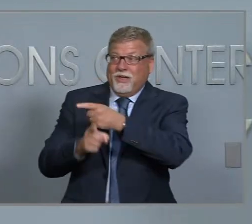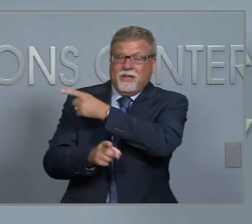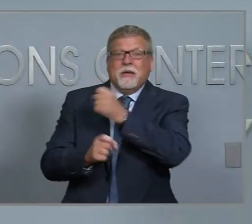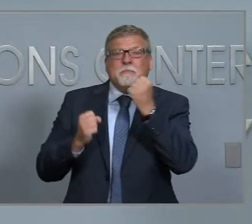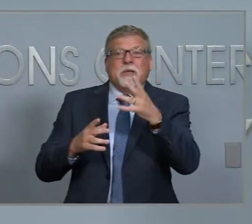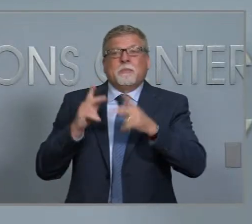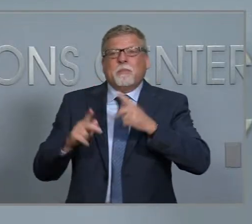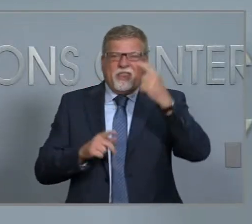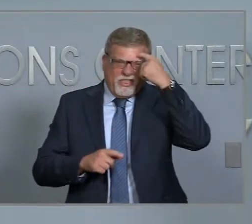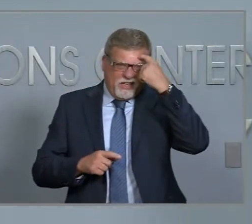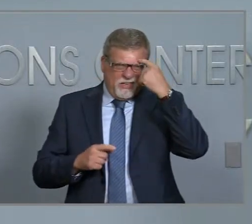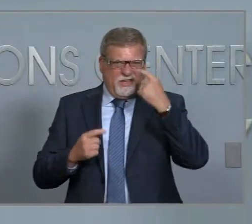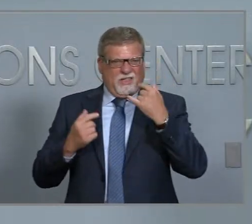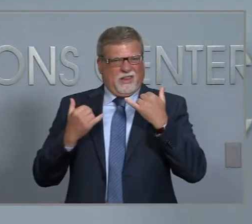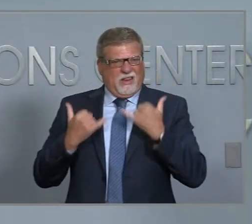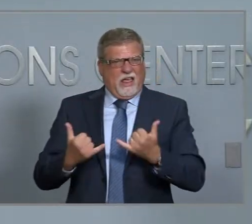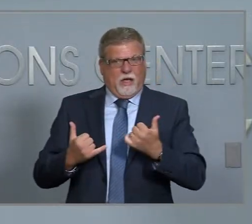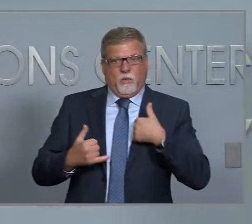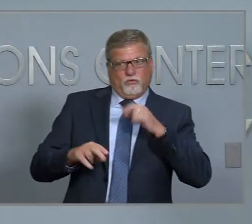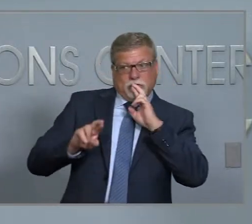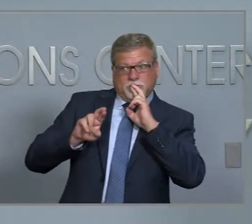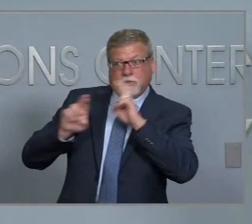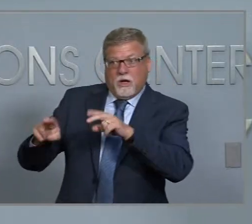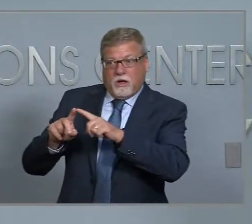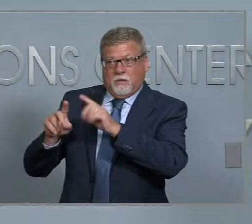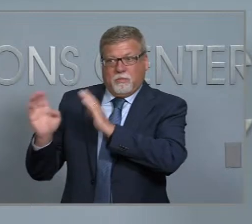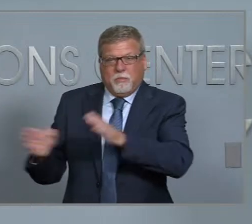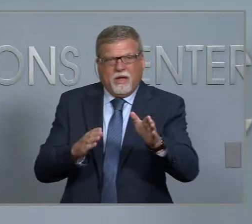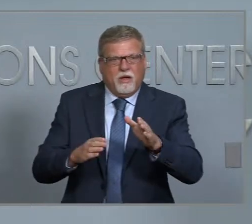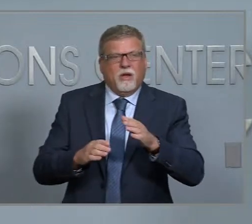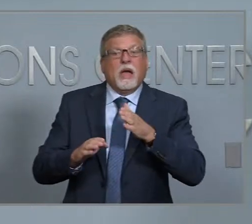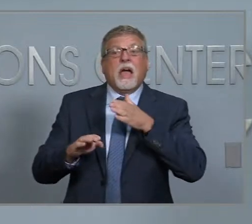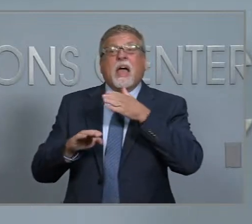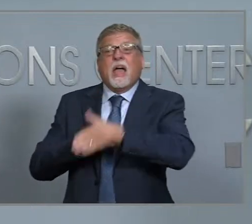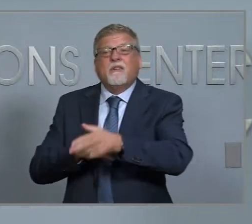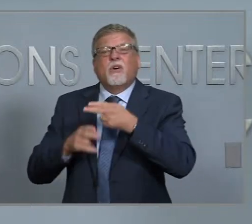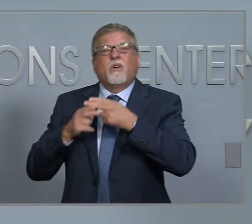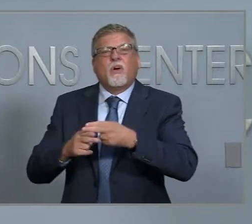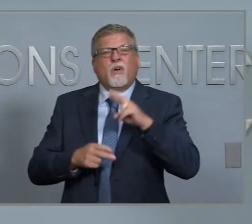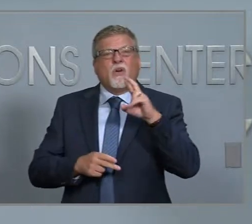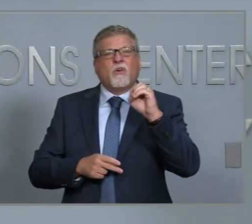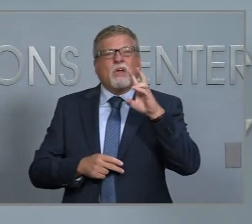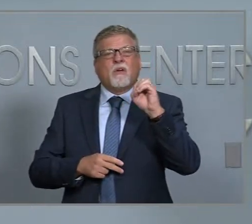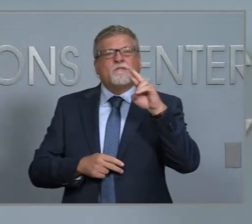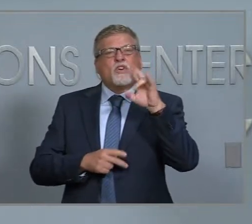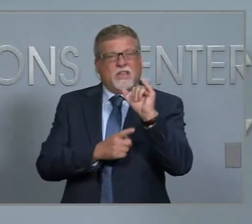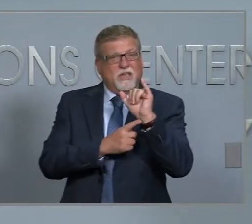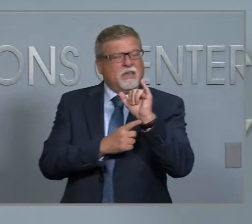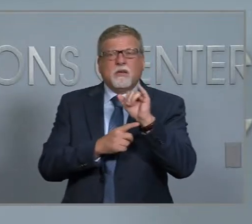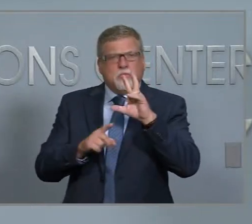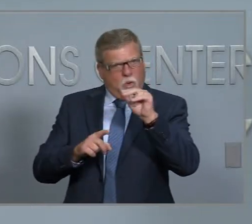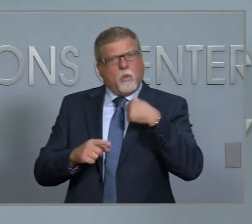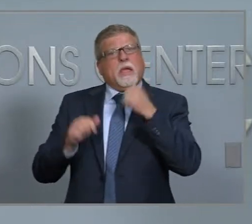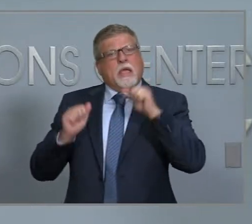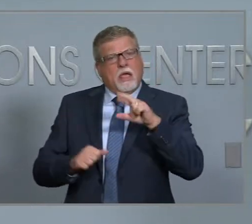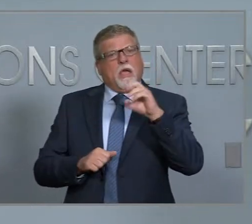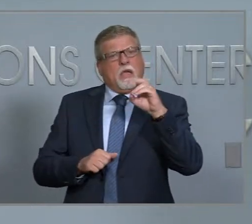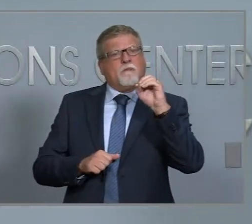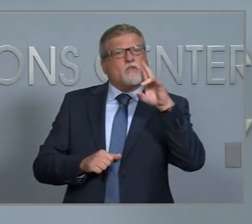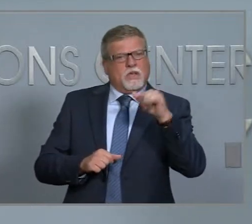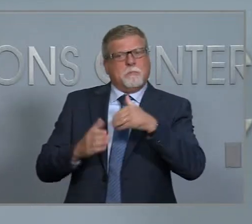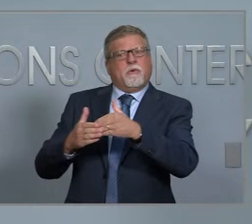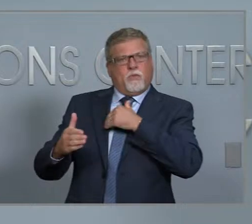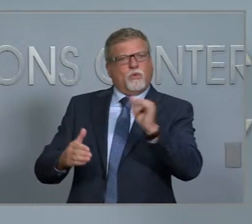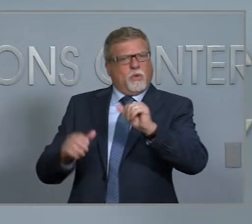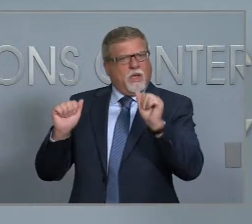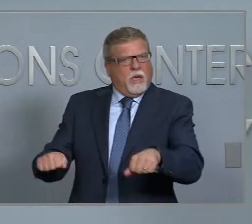now, why would recovery be here? I think this is a perfect example of why we need recovery in on the front end. And so our perspective here